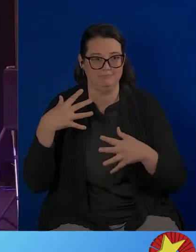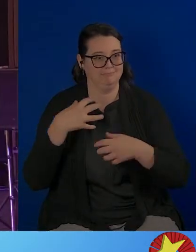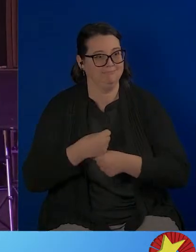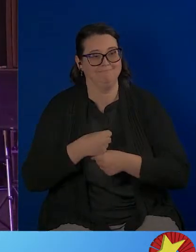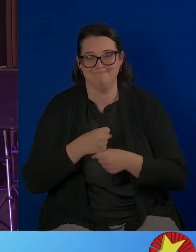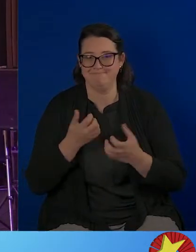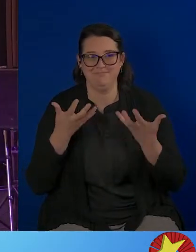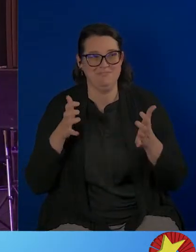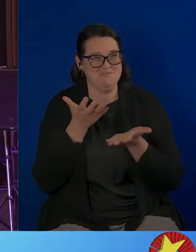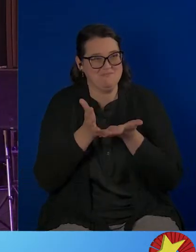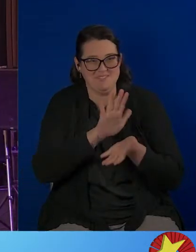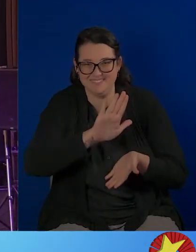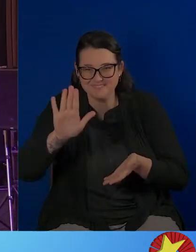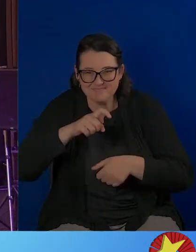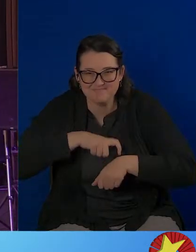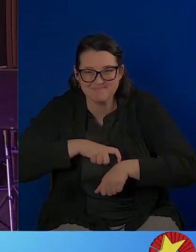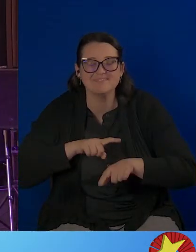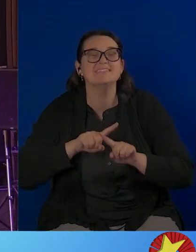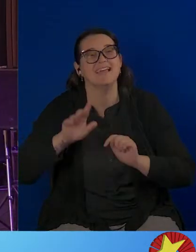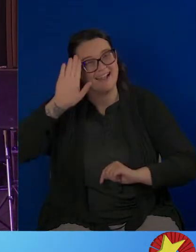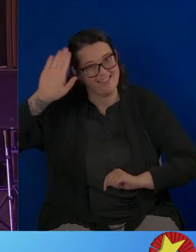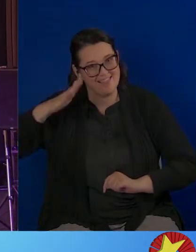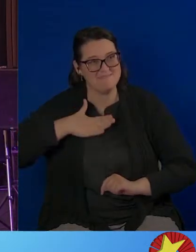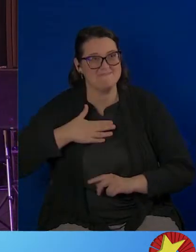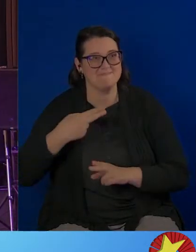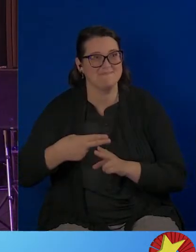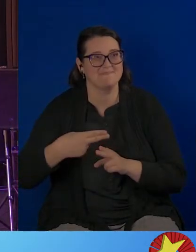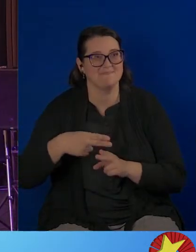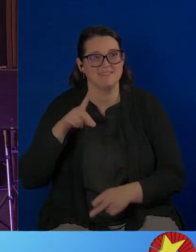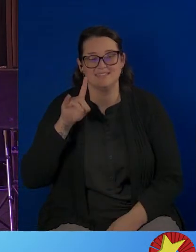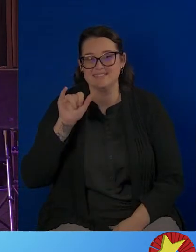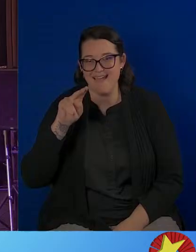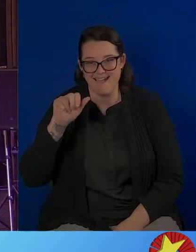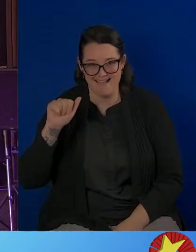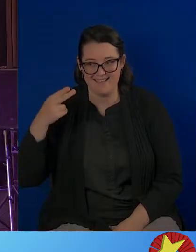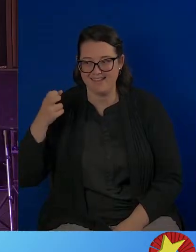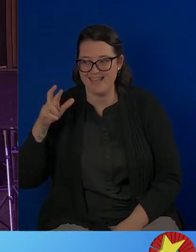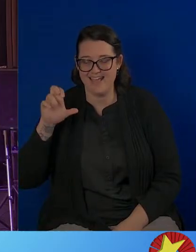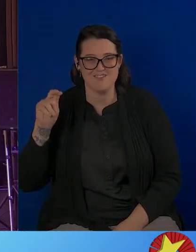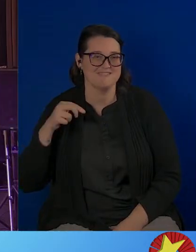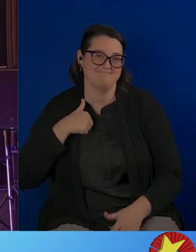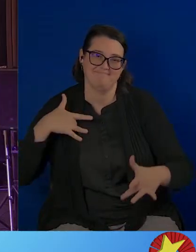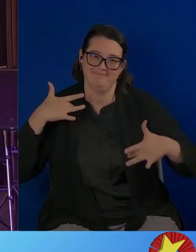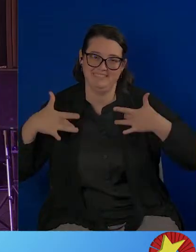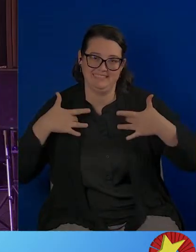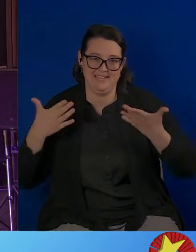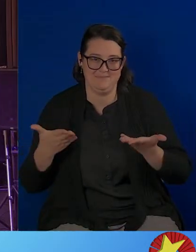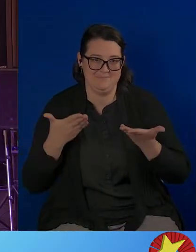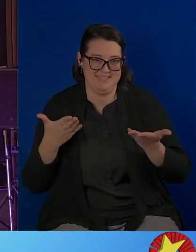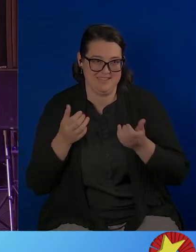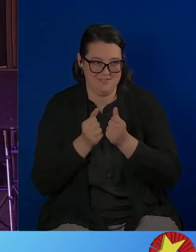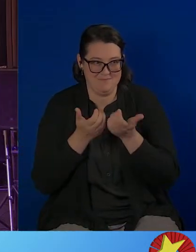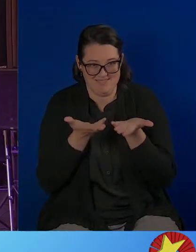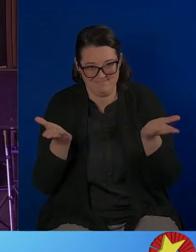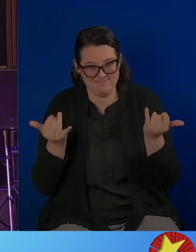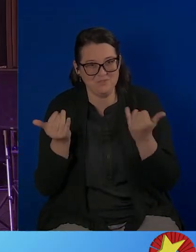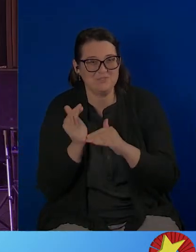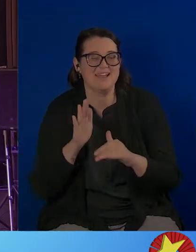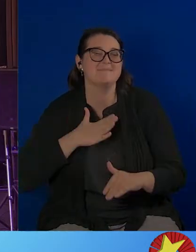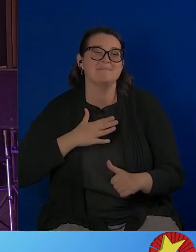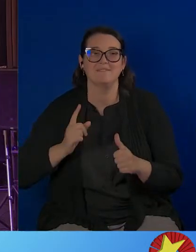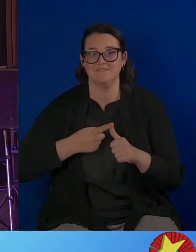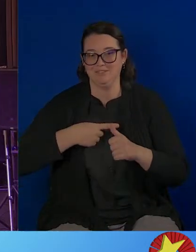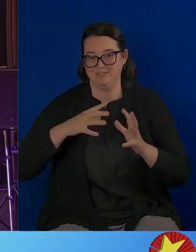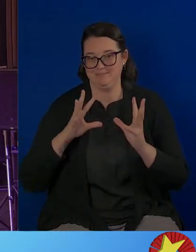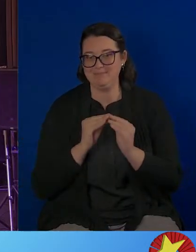But hello, everyone. My name is Diana Herron. And I am very excited to be here with everyone else tonight. This is my first meeting as part of